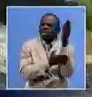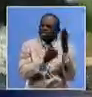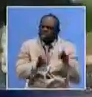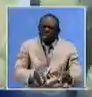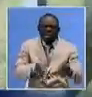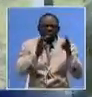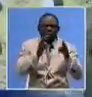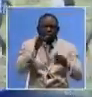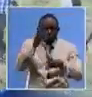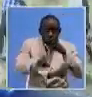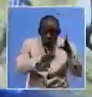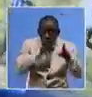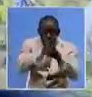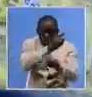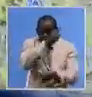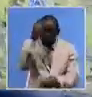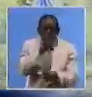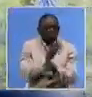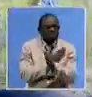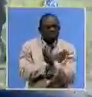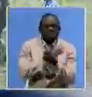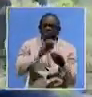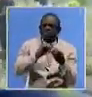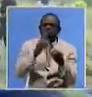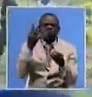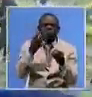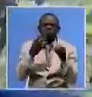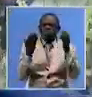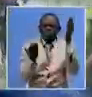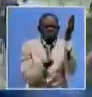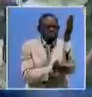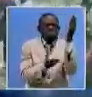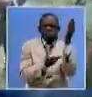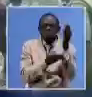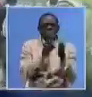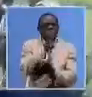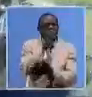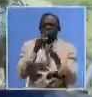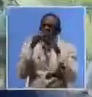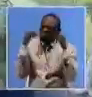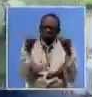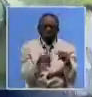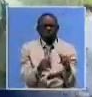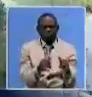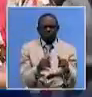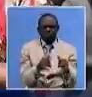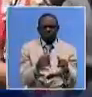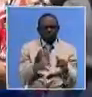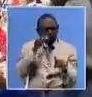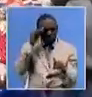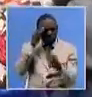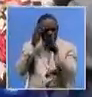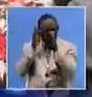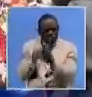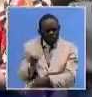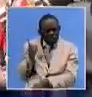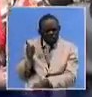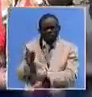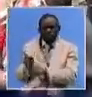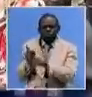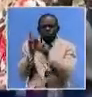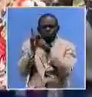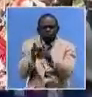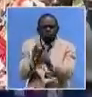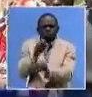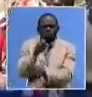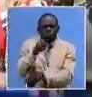Environment, Collins Nzovu, and key stakeholders undertook a tour of Shibuyunji and Mumba districts. To teach you how